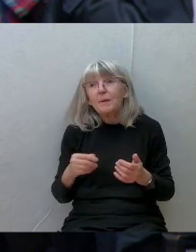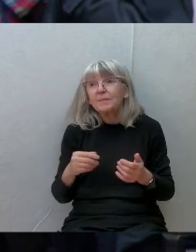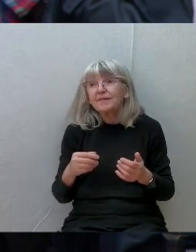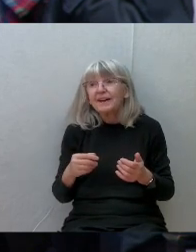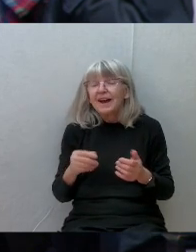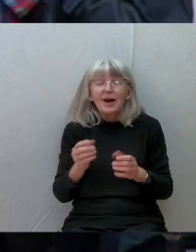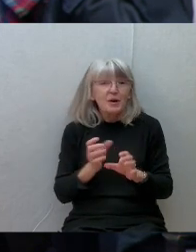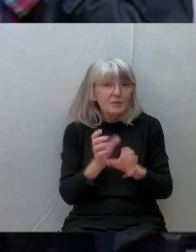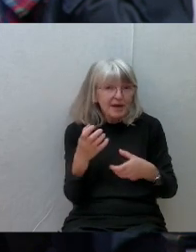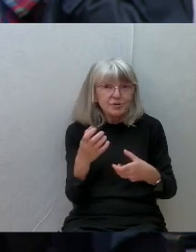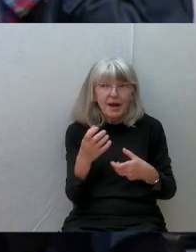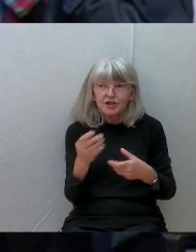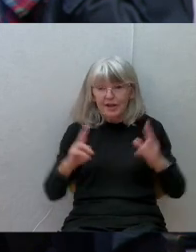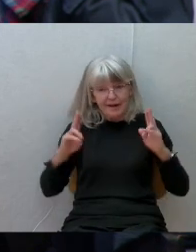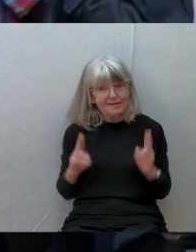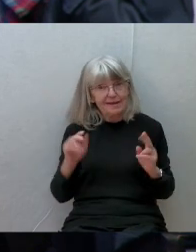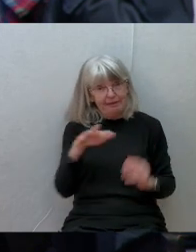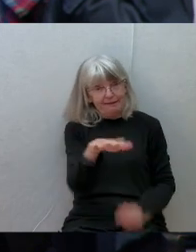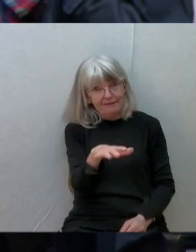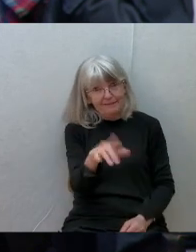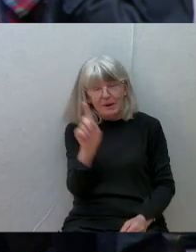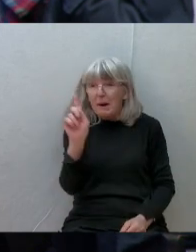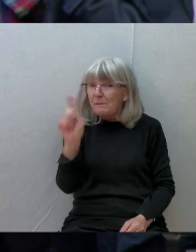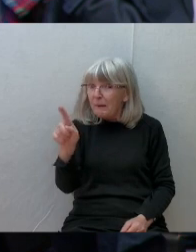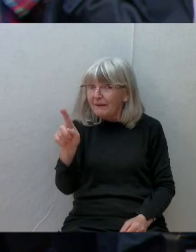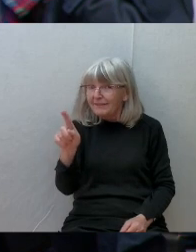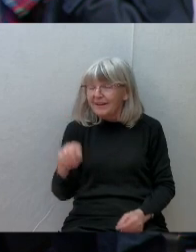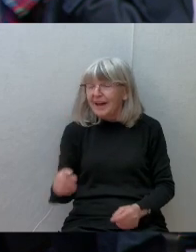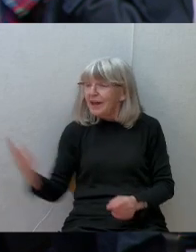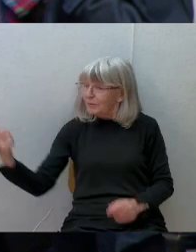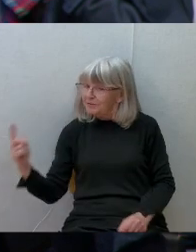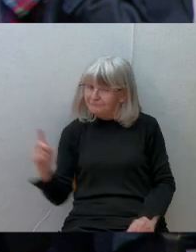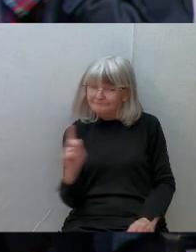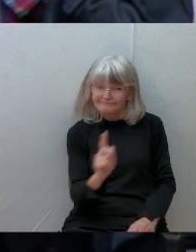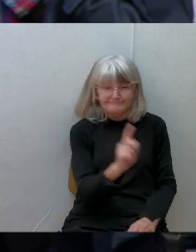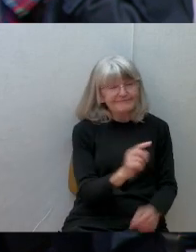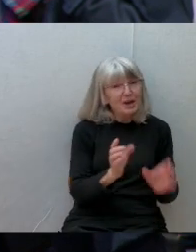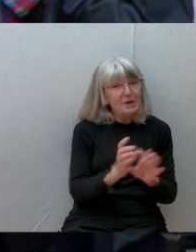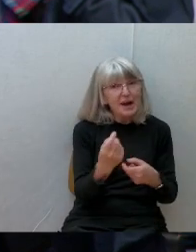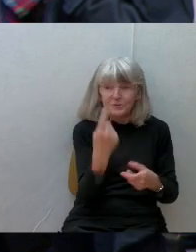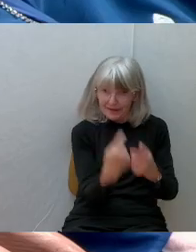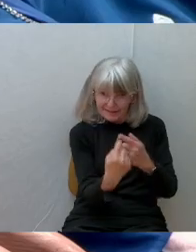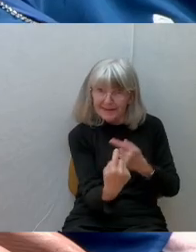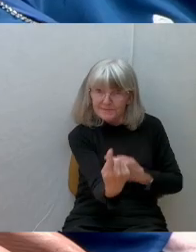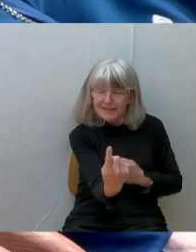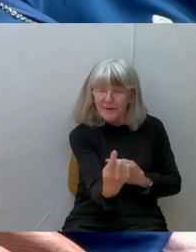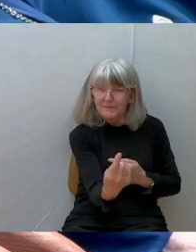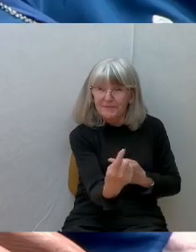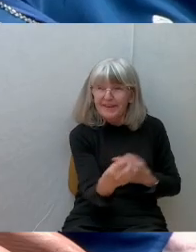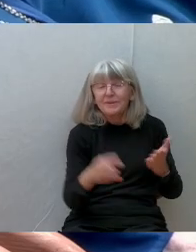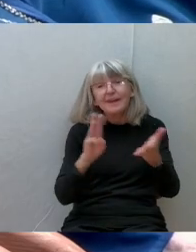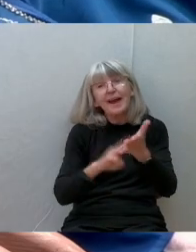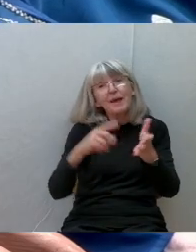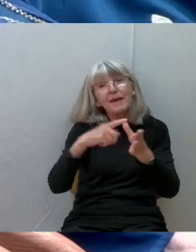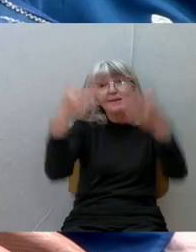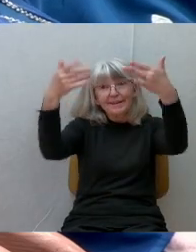But George crossed the stage and graduated with an MA in economics himself back in, sorry to